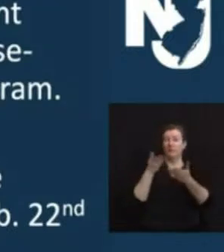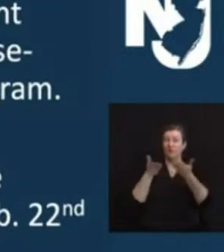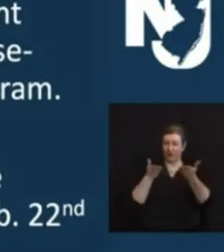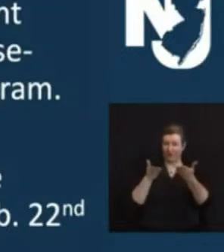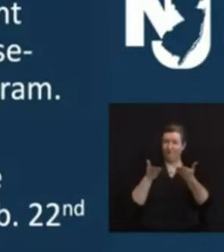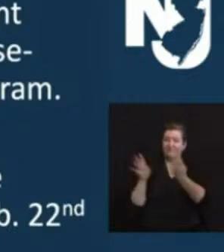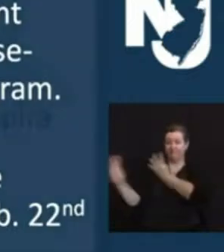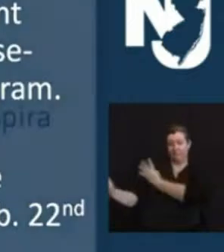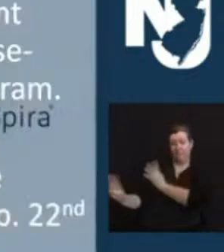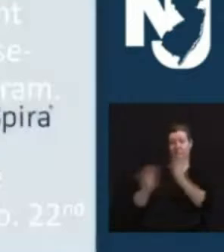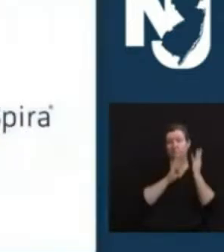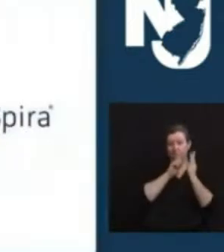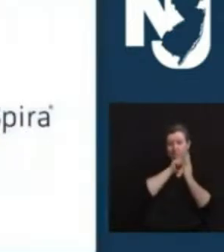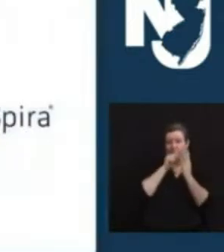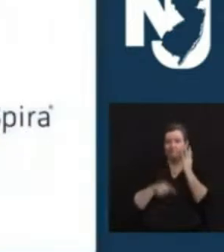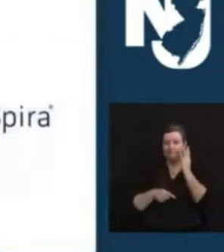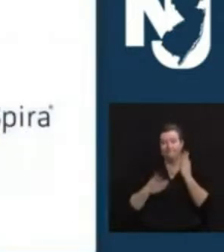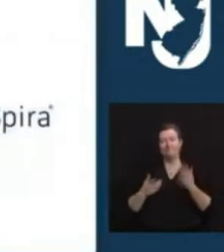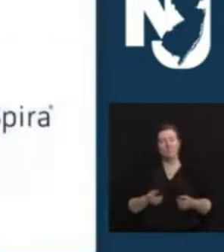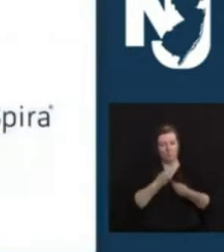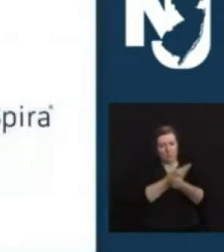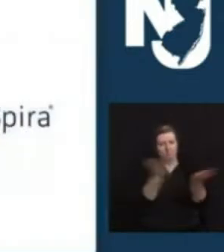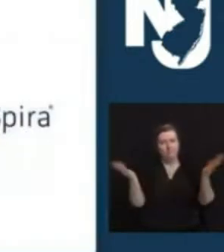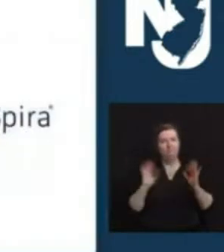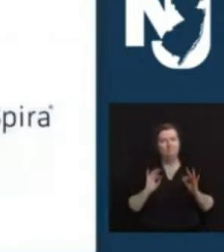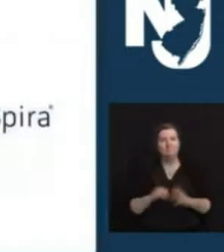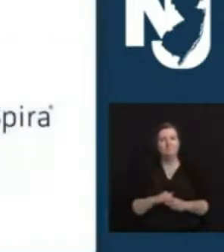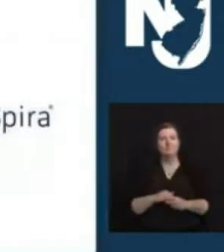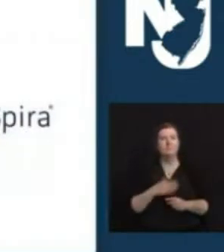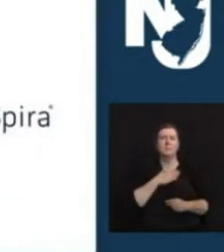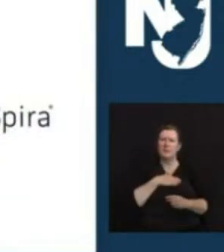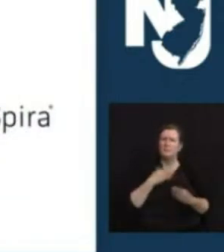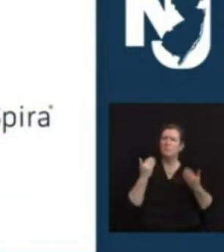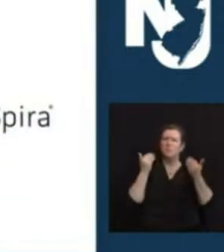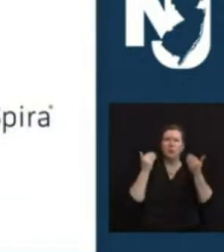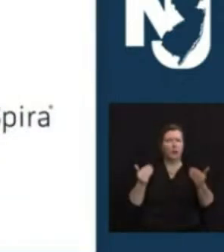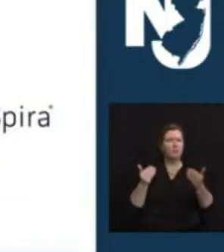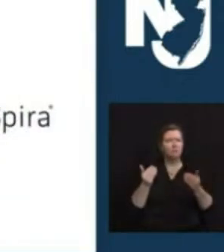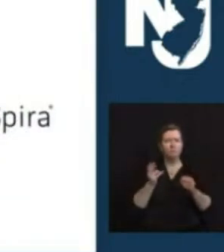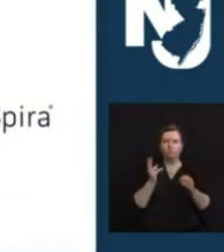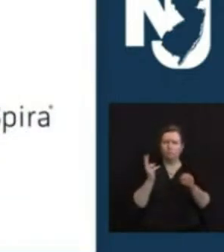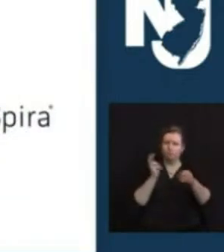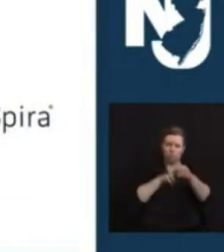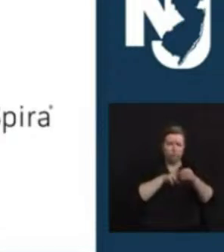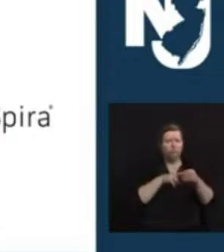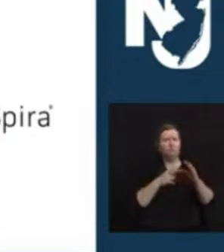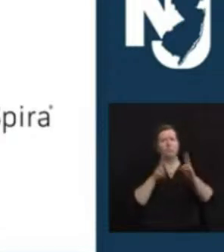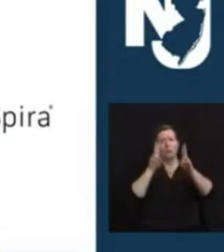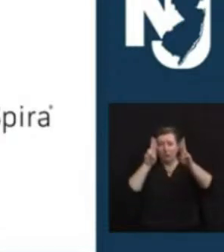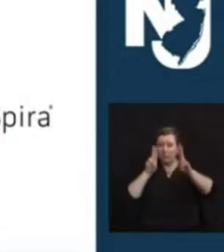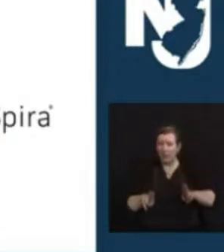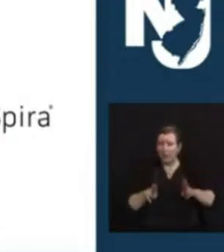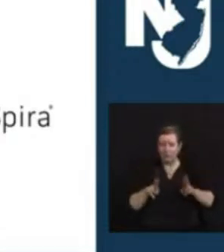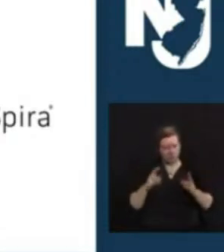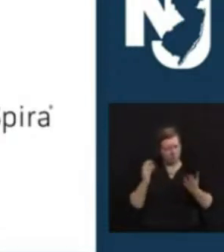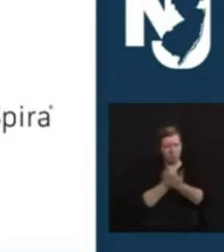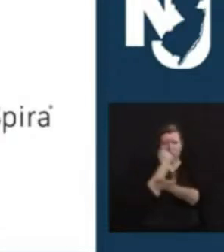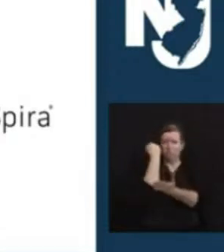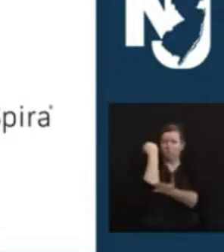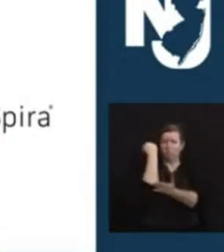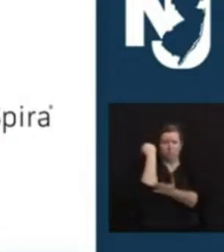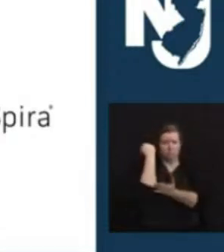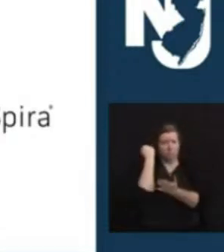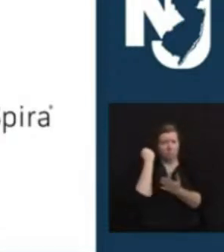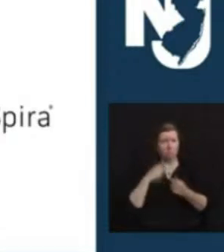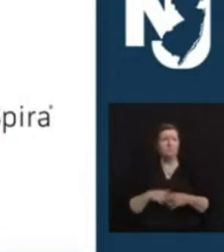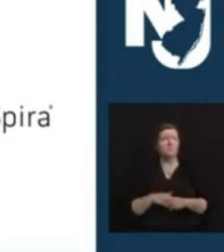I urge you to join the 1,000 business and organizational leaders who have already received critical lease assistance, and here's one of